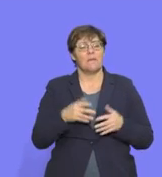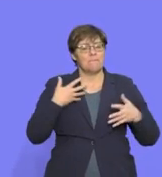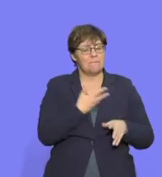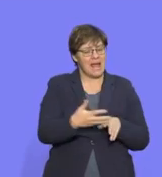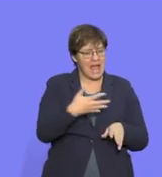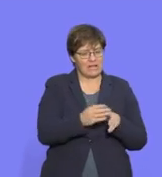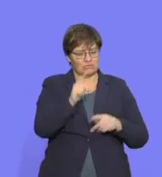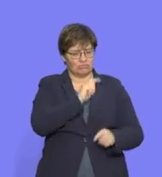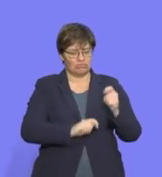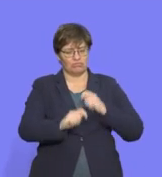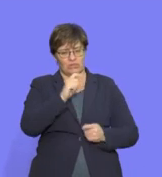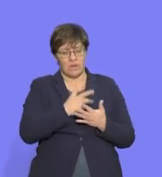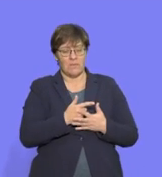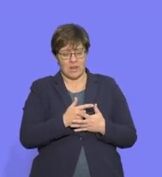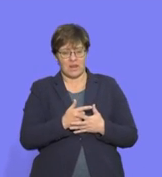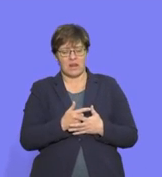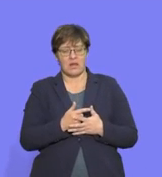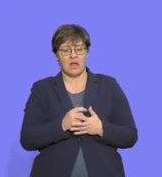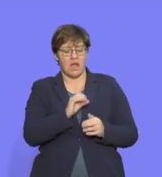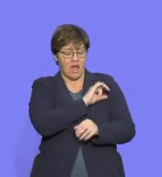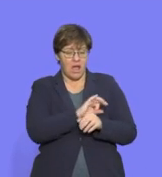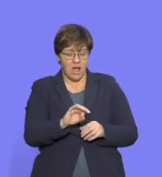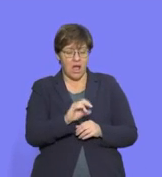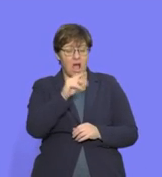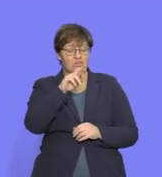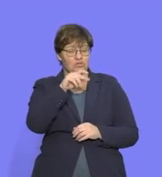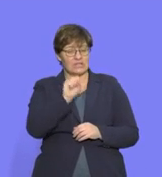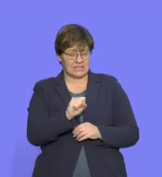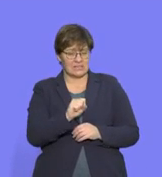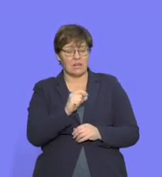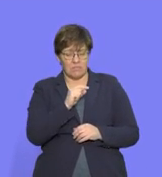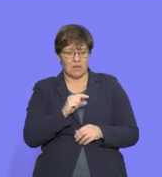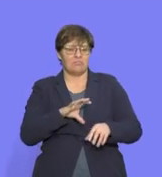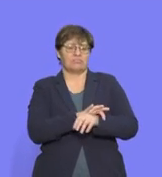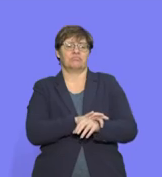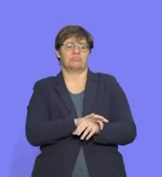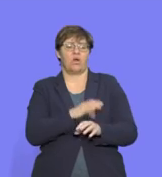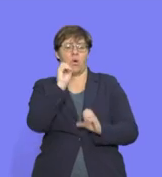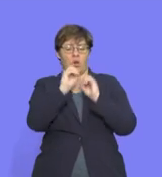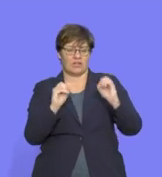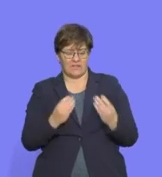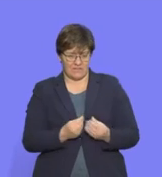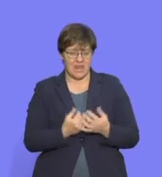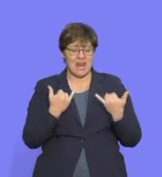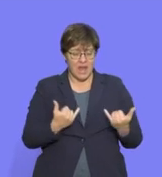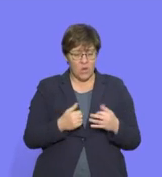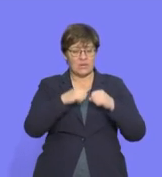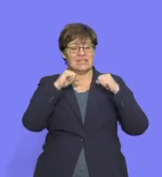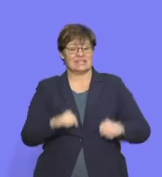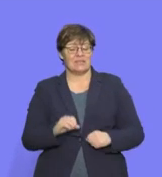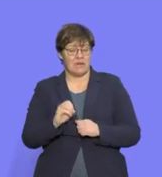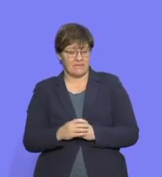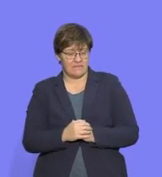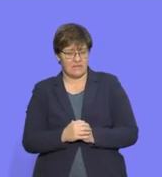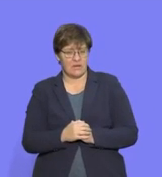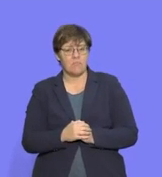blood system, we are going to clot our arteries by the time that we are 2. So what do we have? We have a system here, all